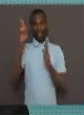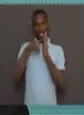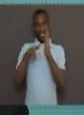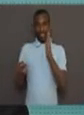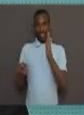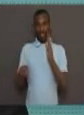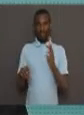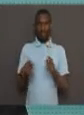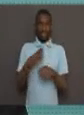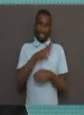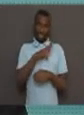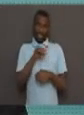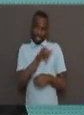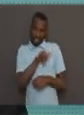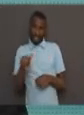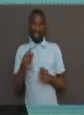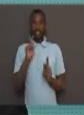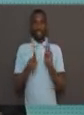as kinetic energy.